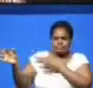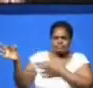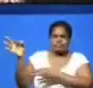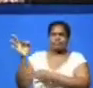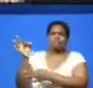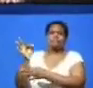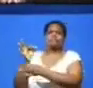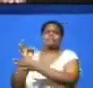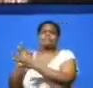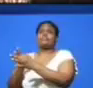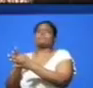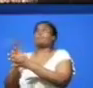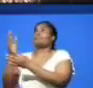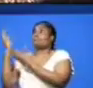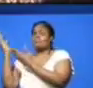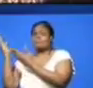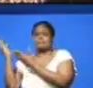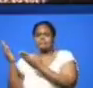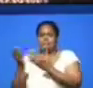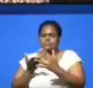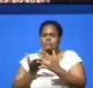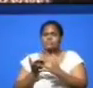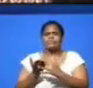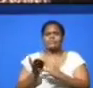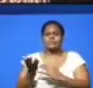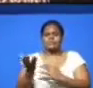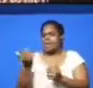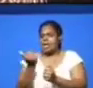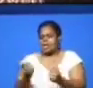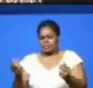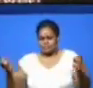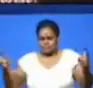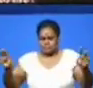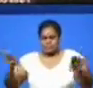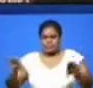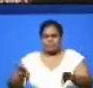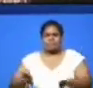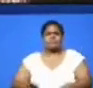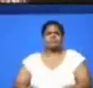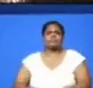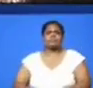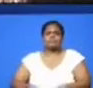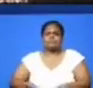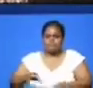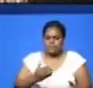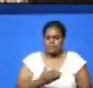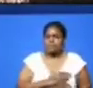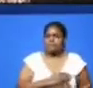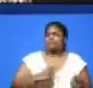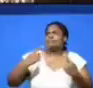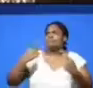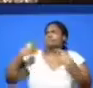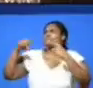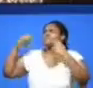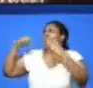place. He'll take me through every valley to stand on the mountain